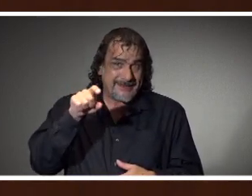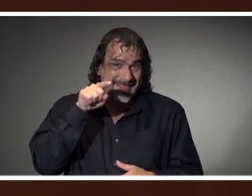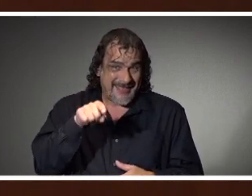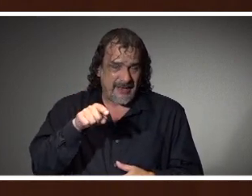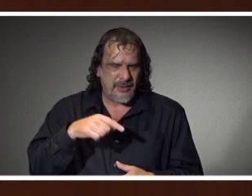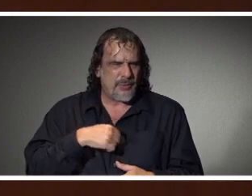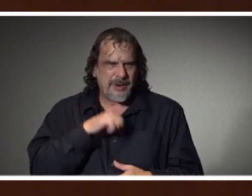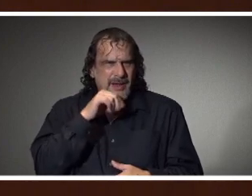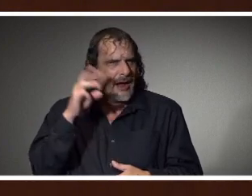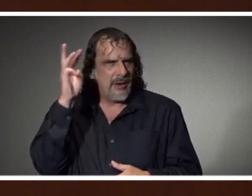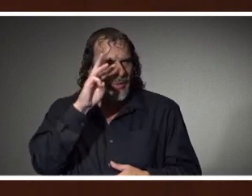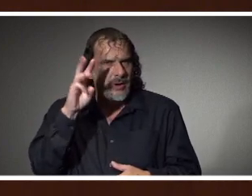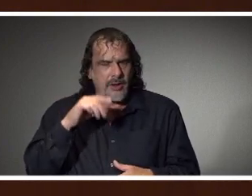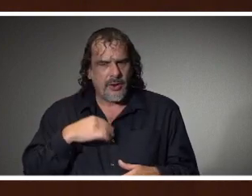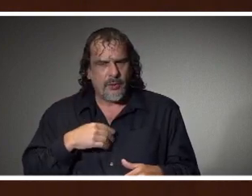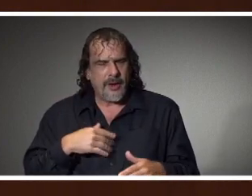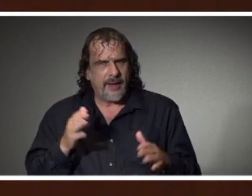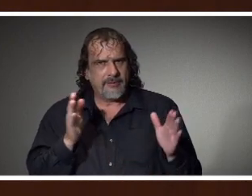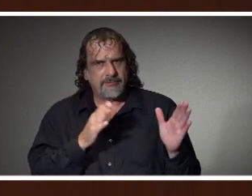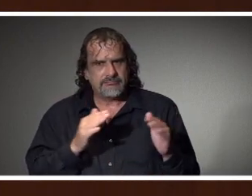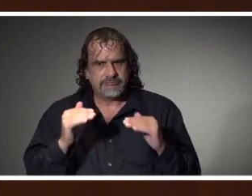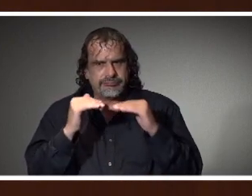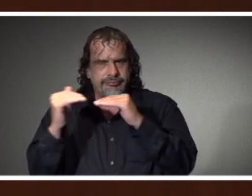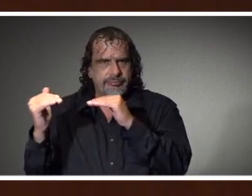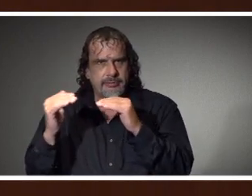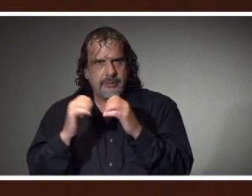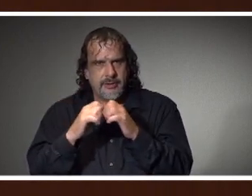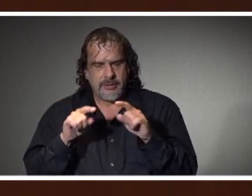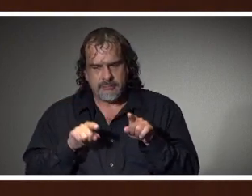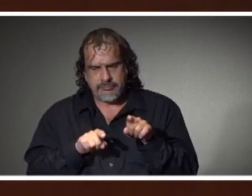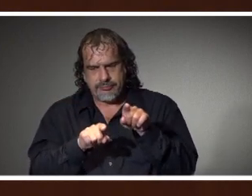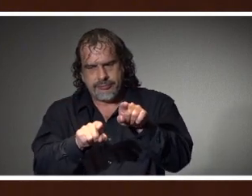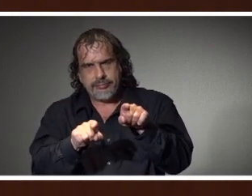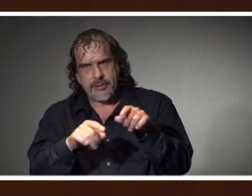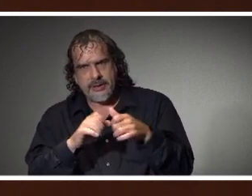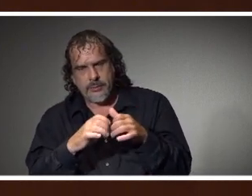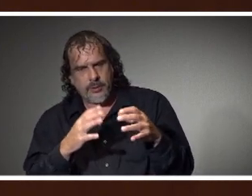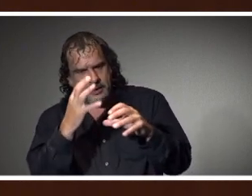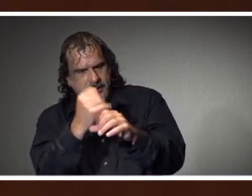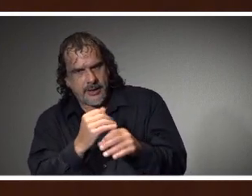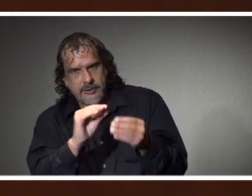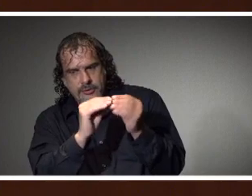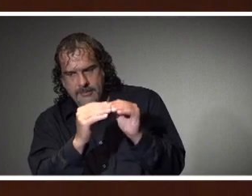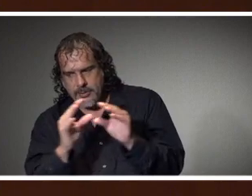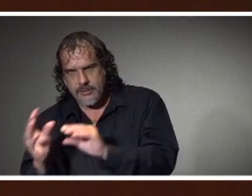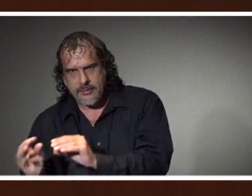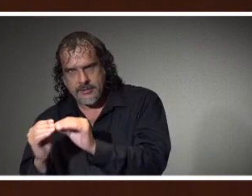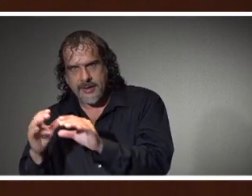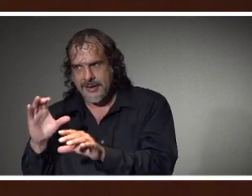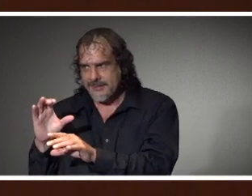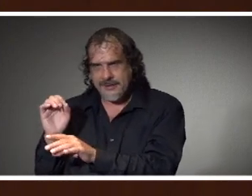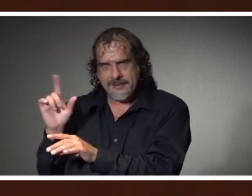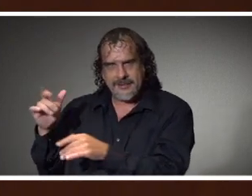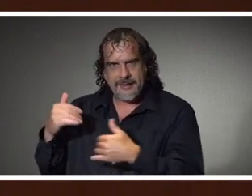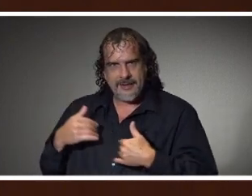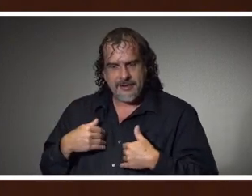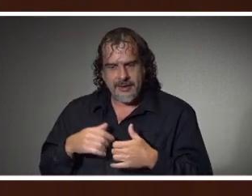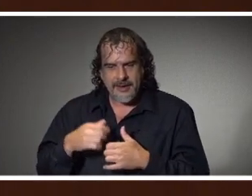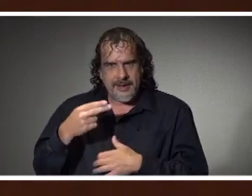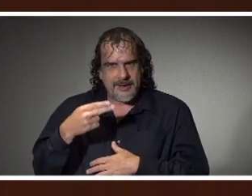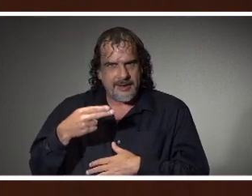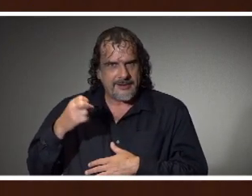it. We have a parallel method where we actually every day obtain a lot more detailed information that has been going to CDC or that has been going to